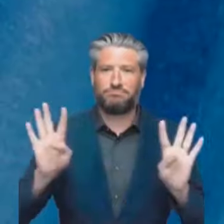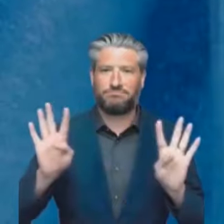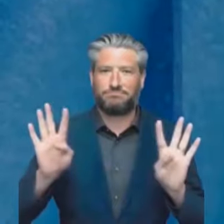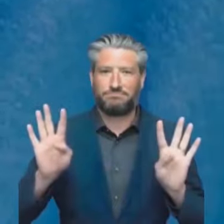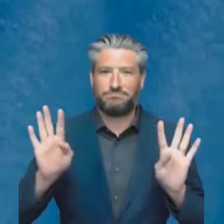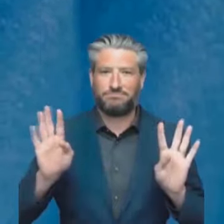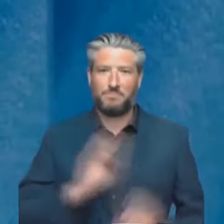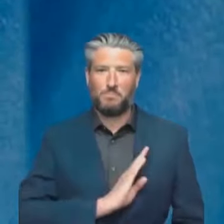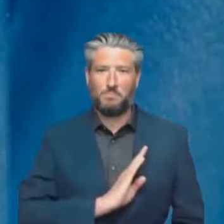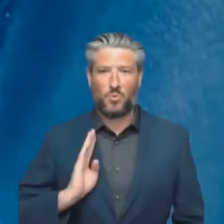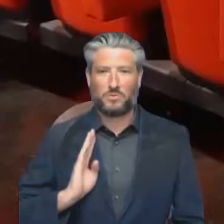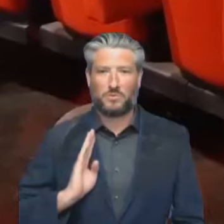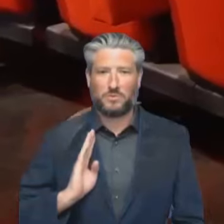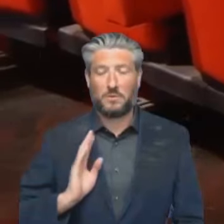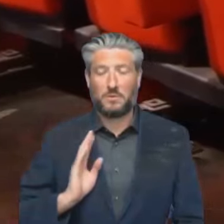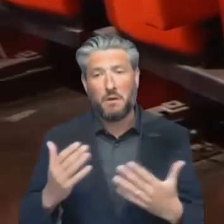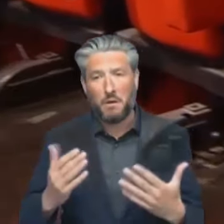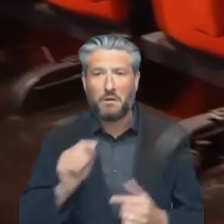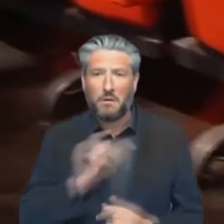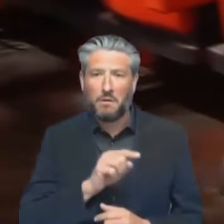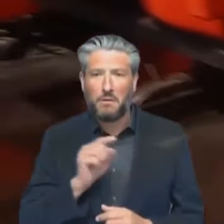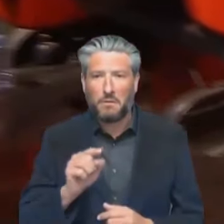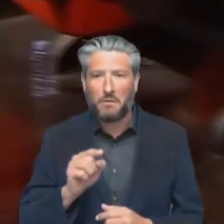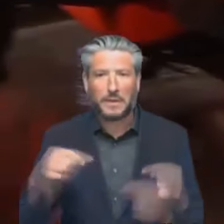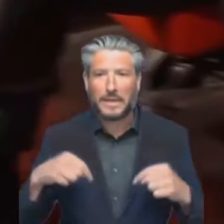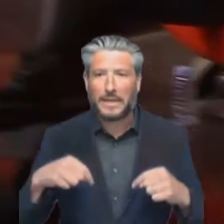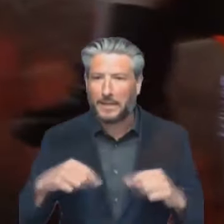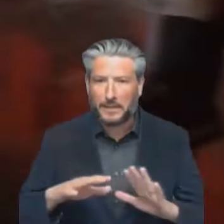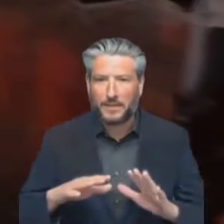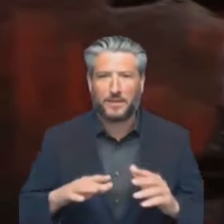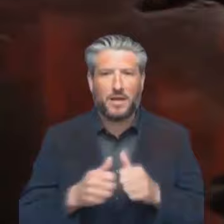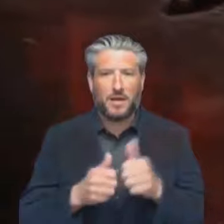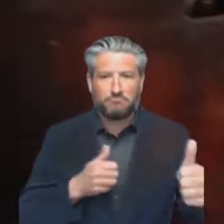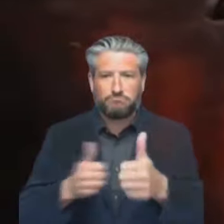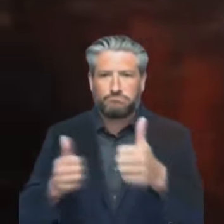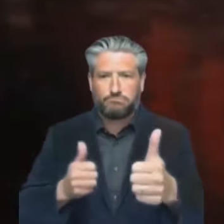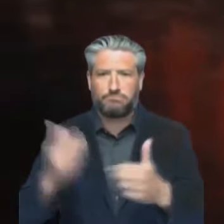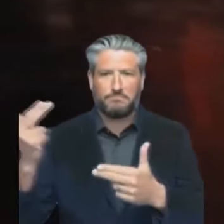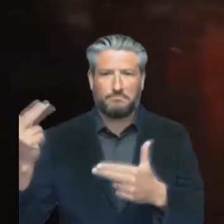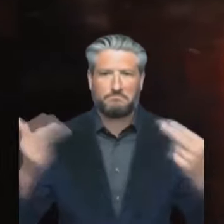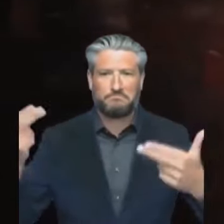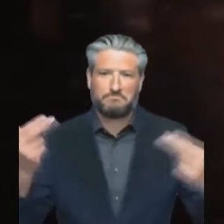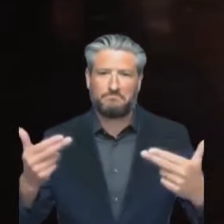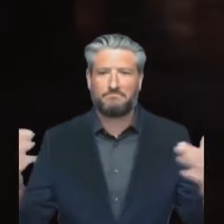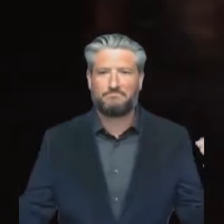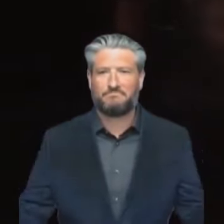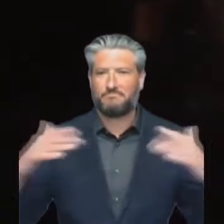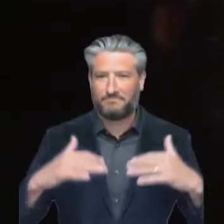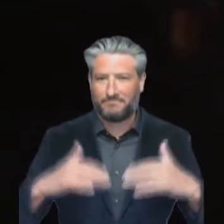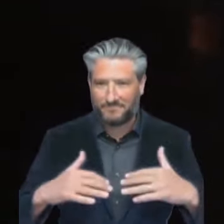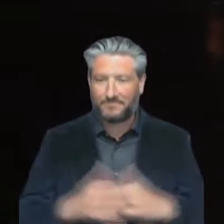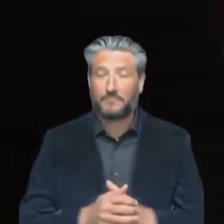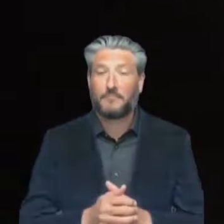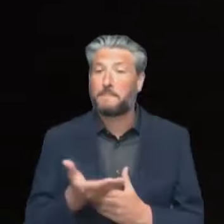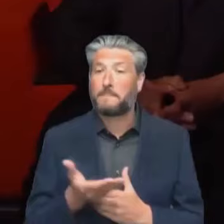to travel. We also have the members of the Group's Executive Committee and our statutory